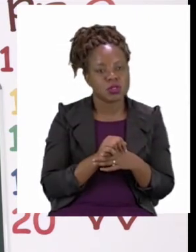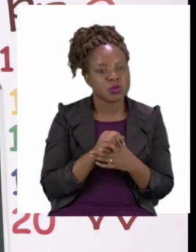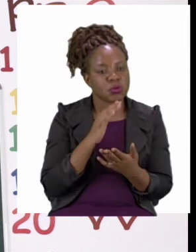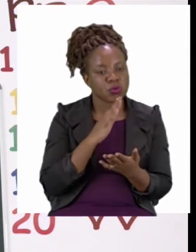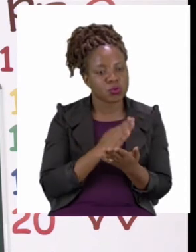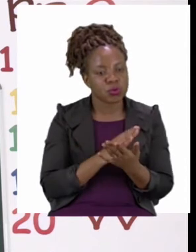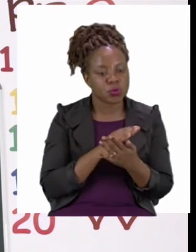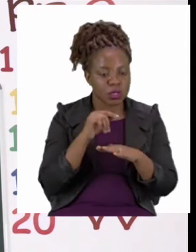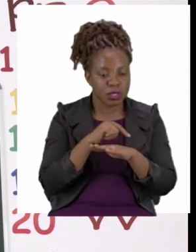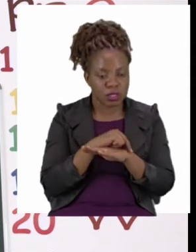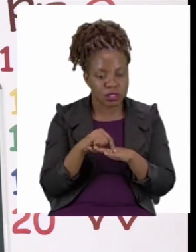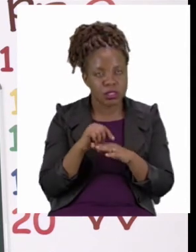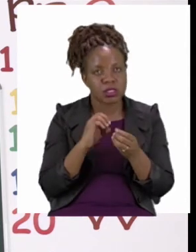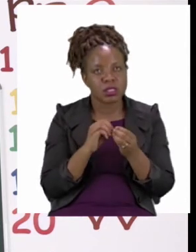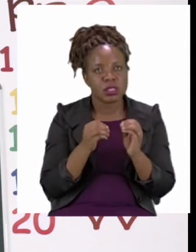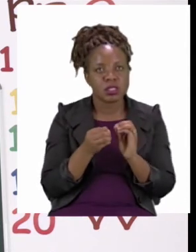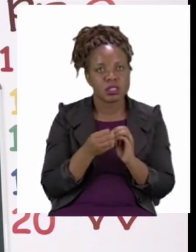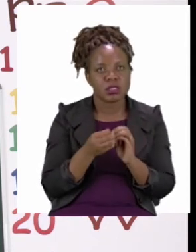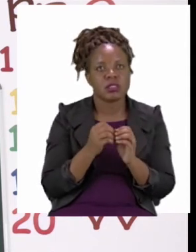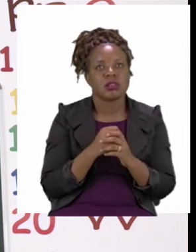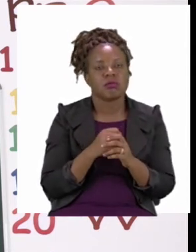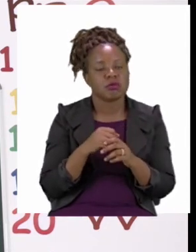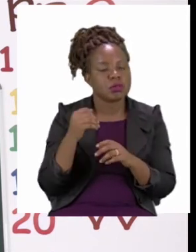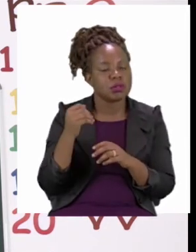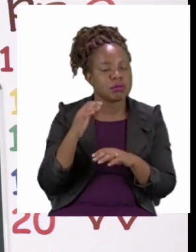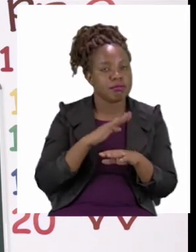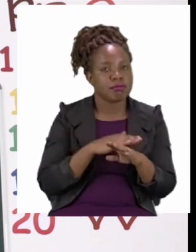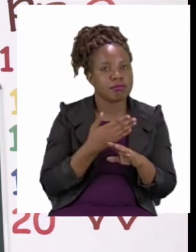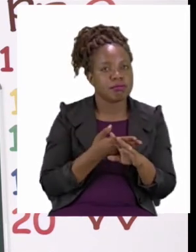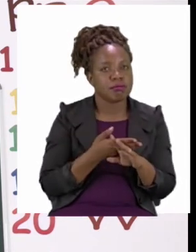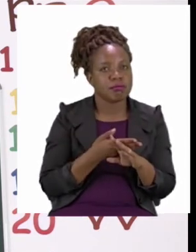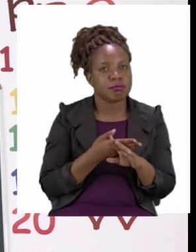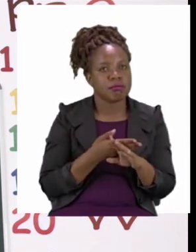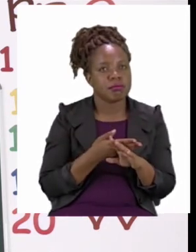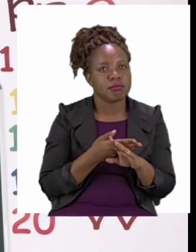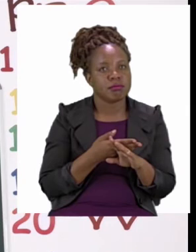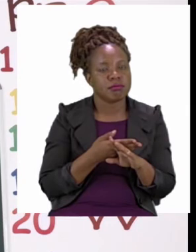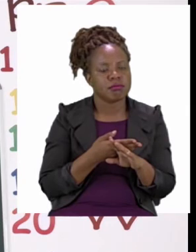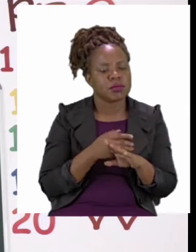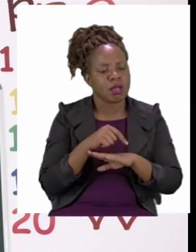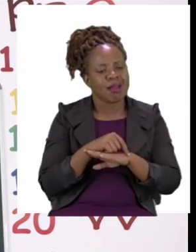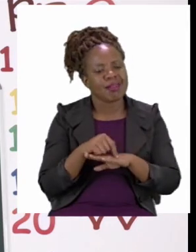For example, the first one says the underlined digit